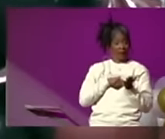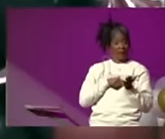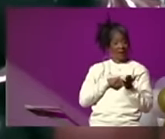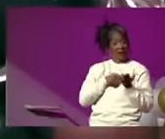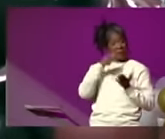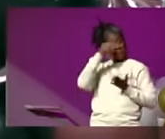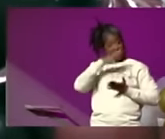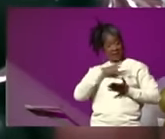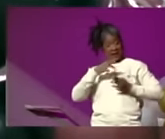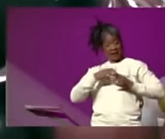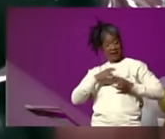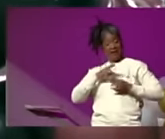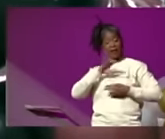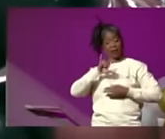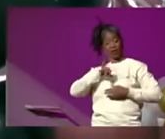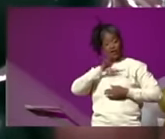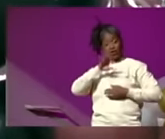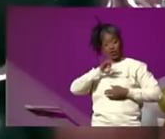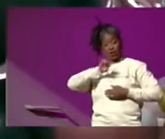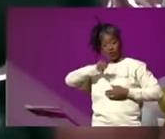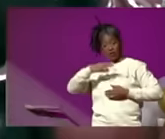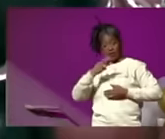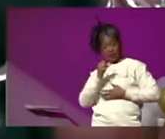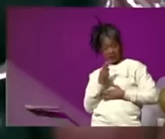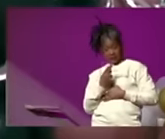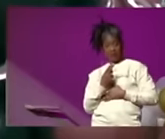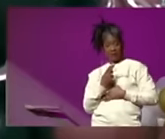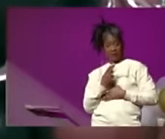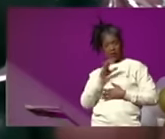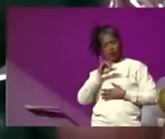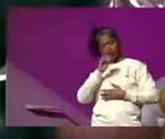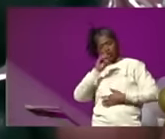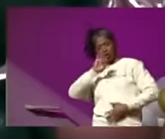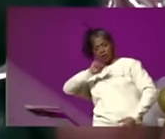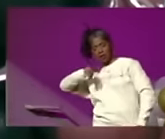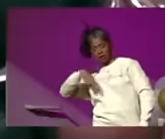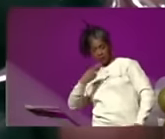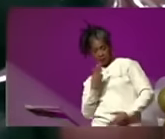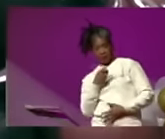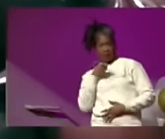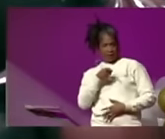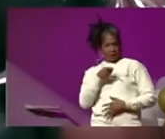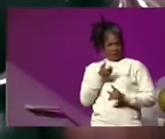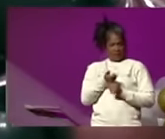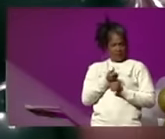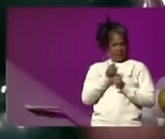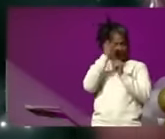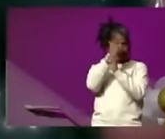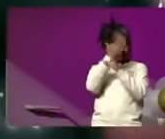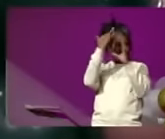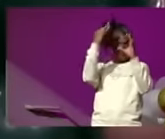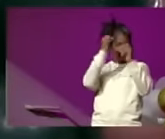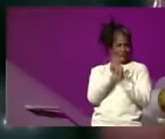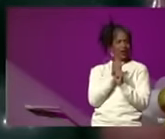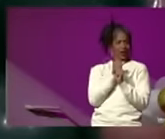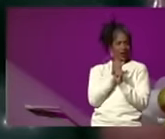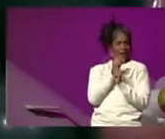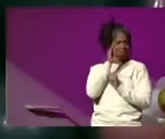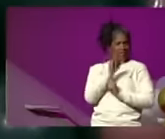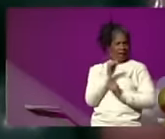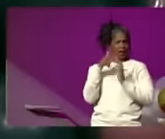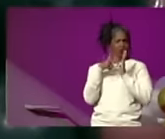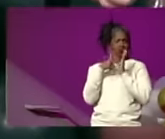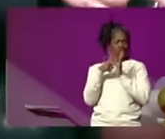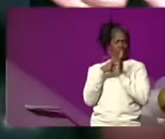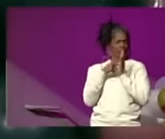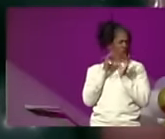he had a dream, and his dream took him through a nightmare, and he did not give up in the midst of the nightmare